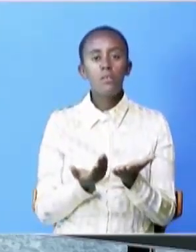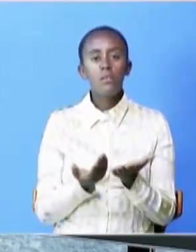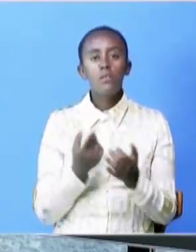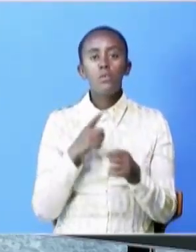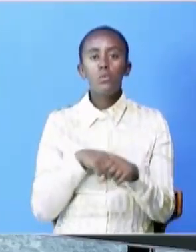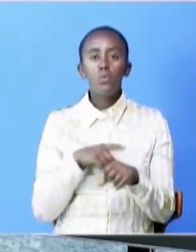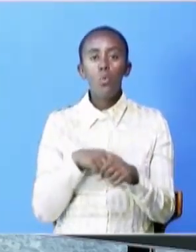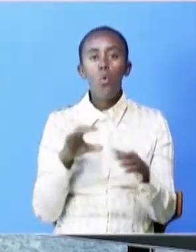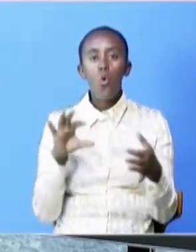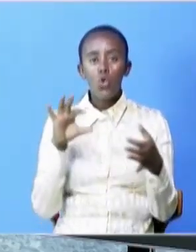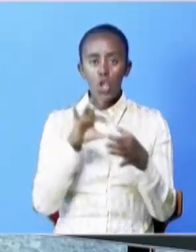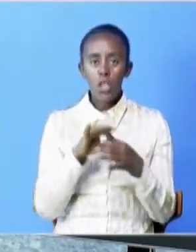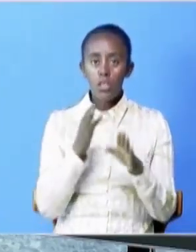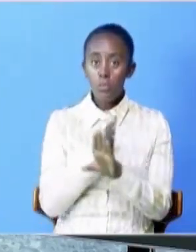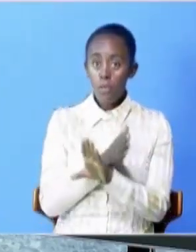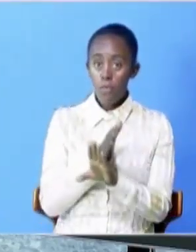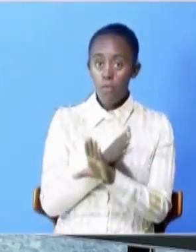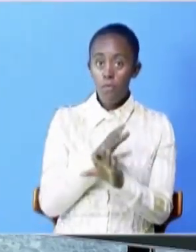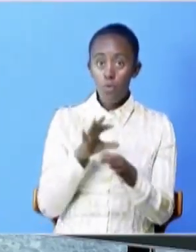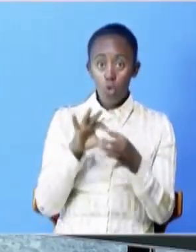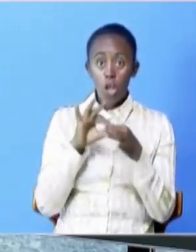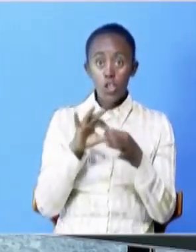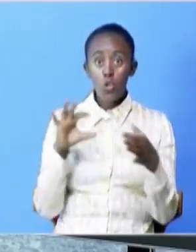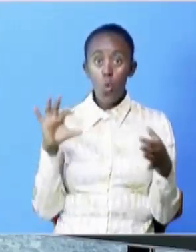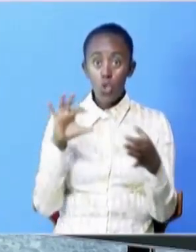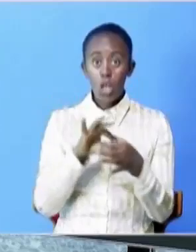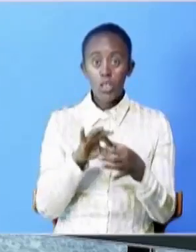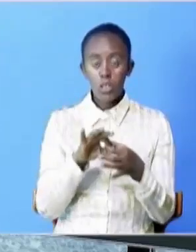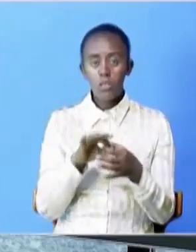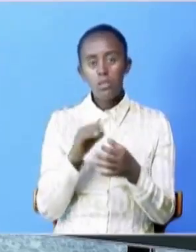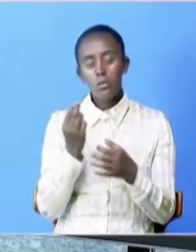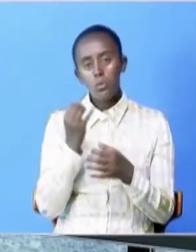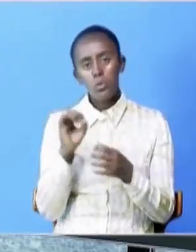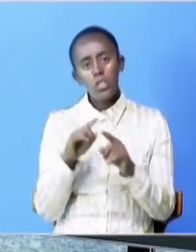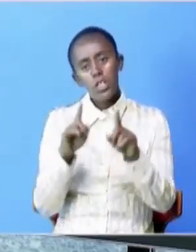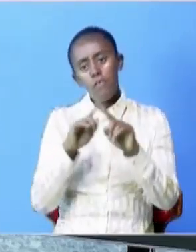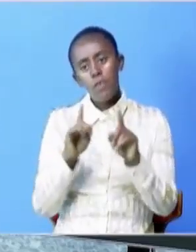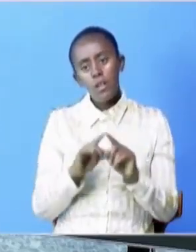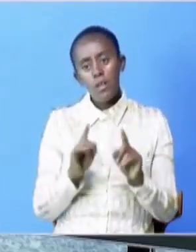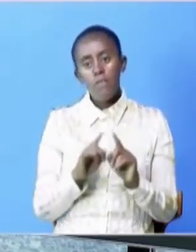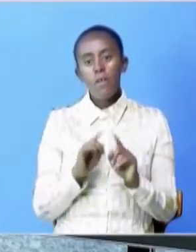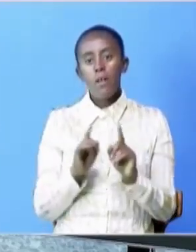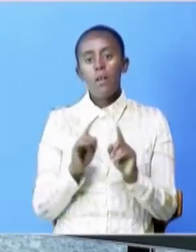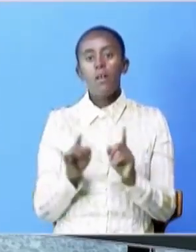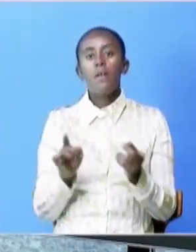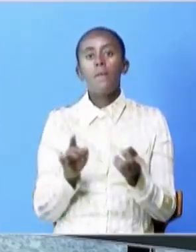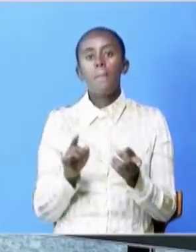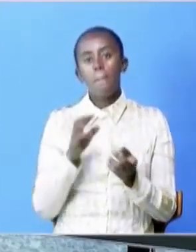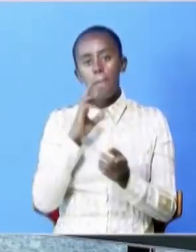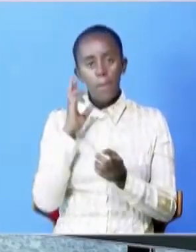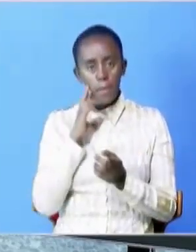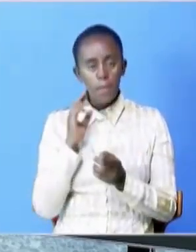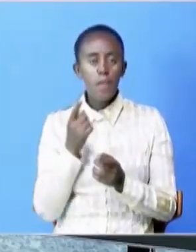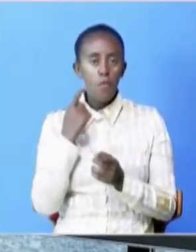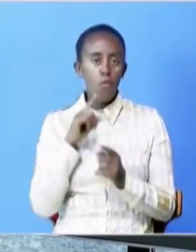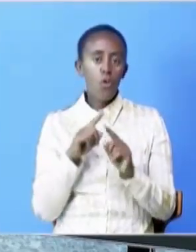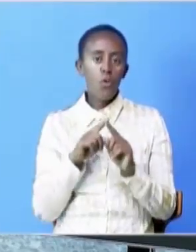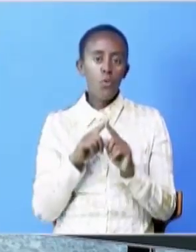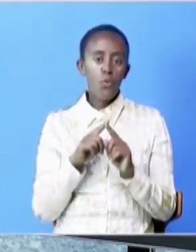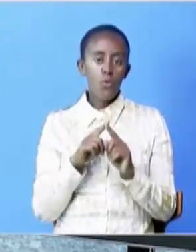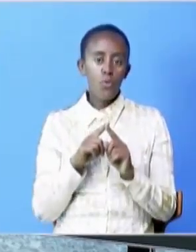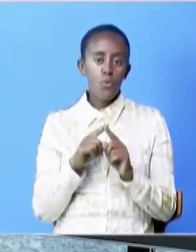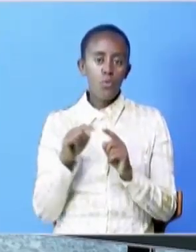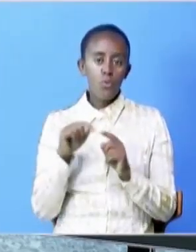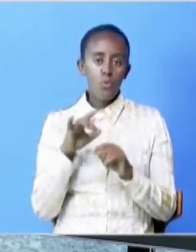during conjunctions, before conjunctions. We use it for different reasons and for different things. To,